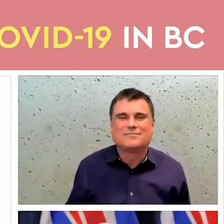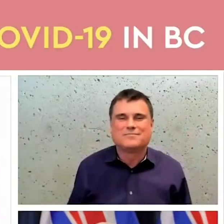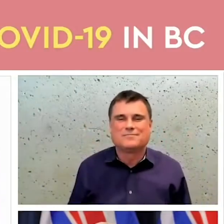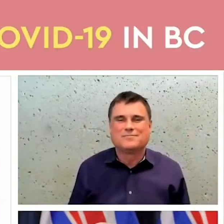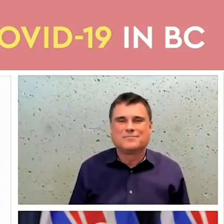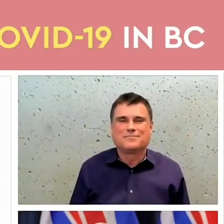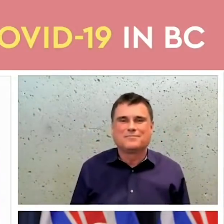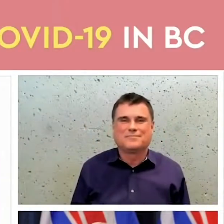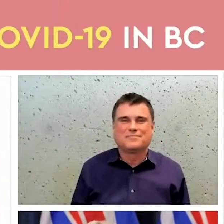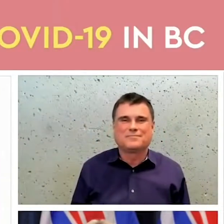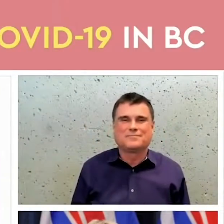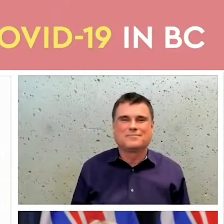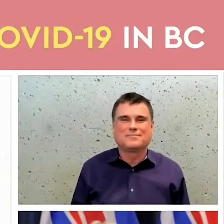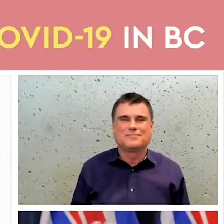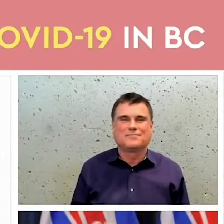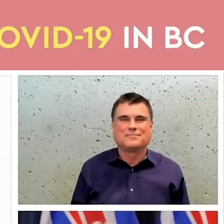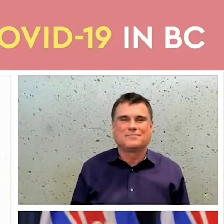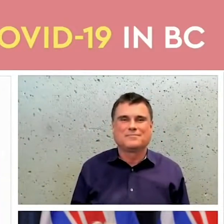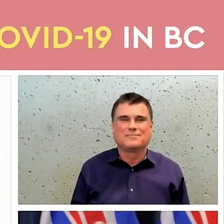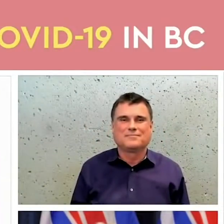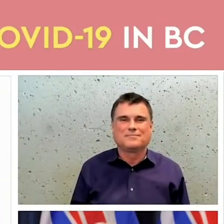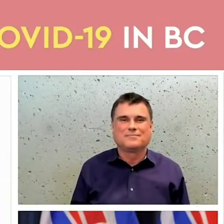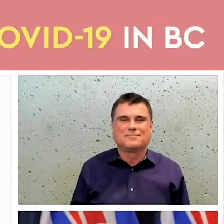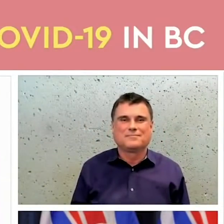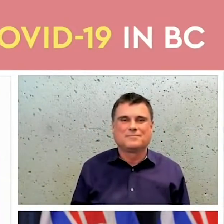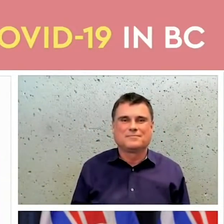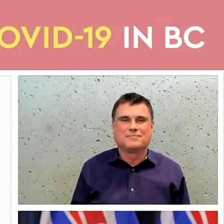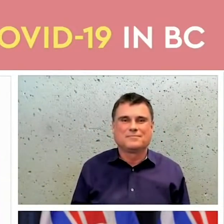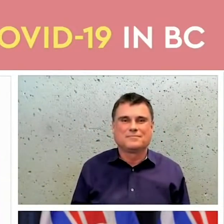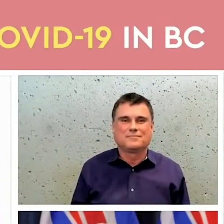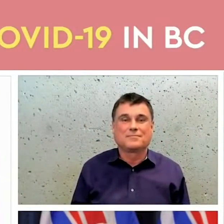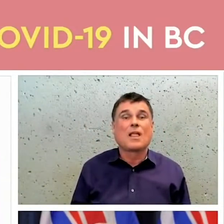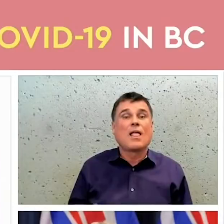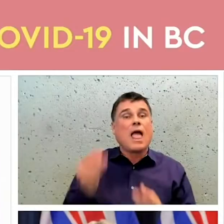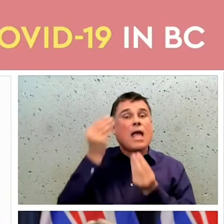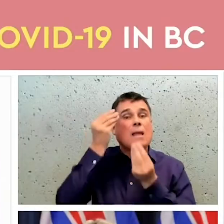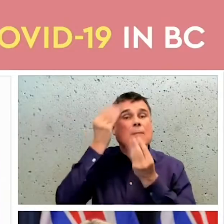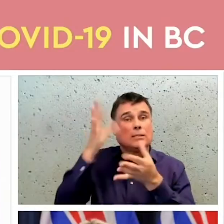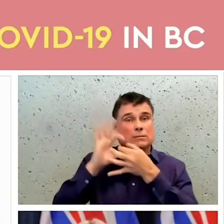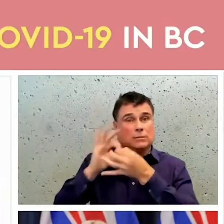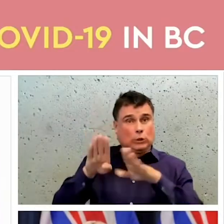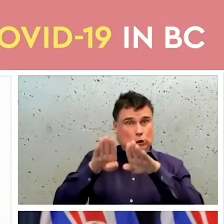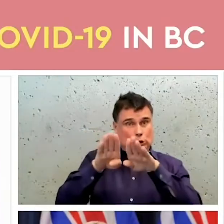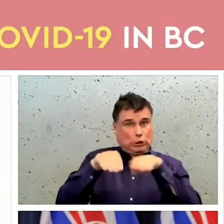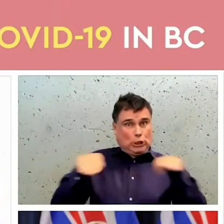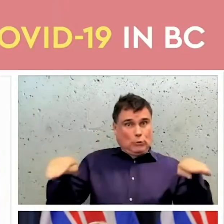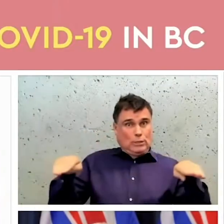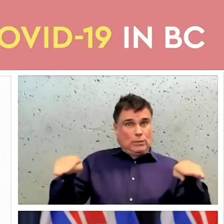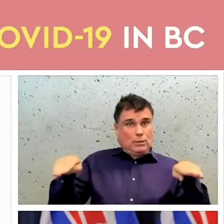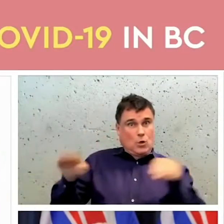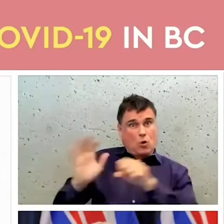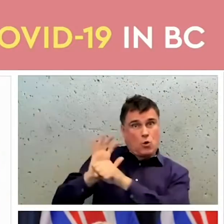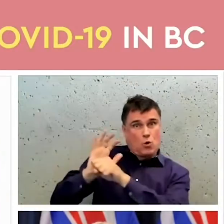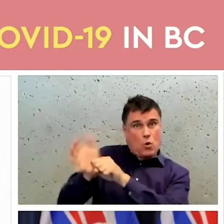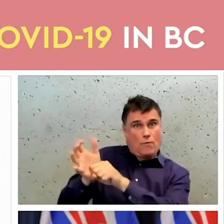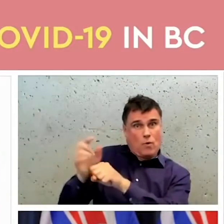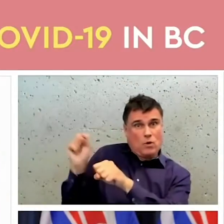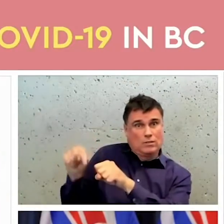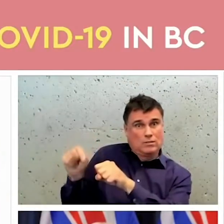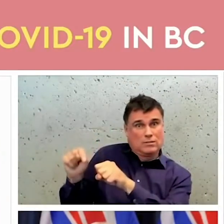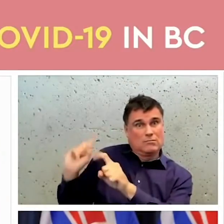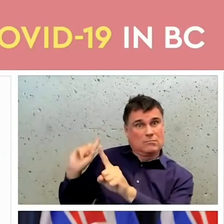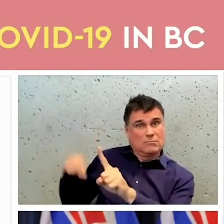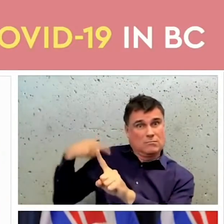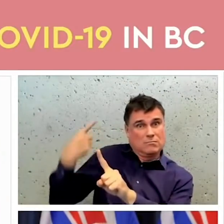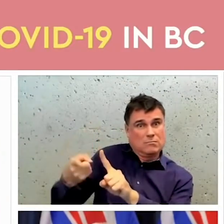So this is the data on Pediatric, so children, COVID cases over the last few weeks. So this is the